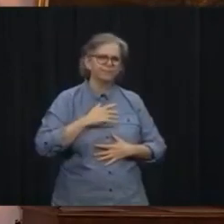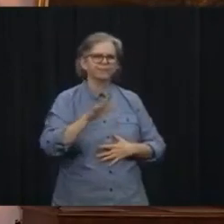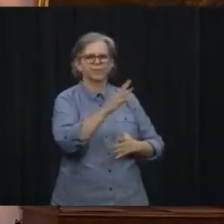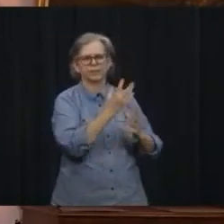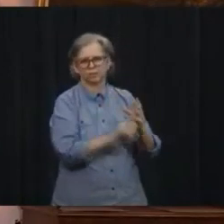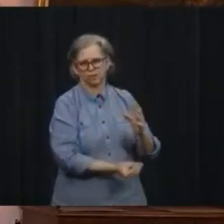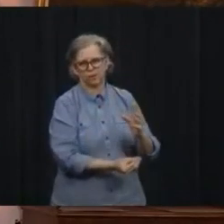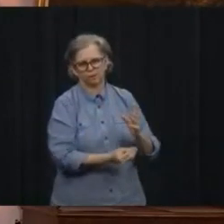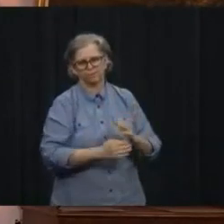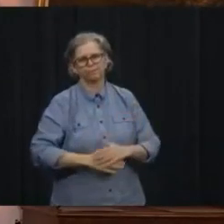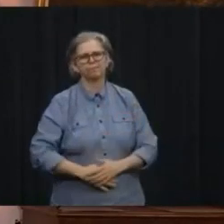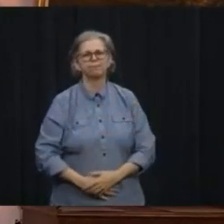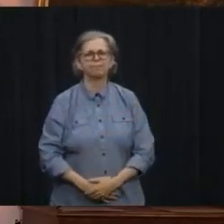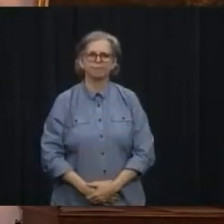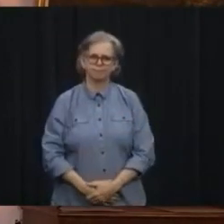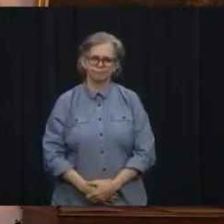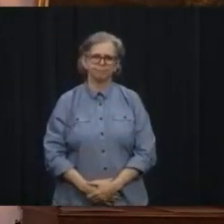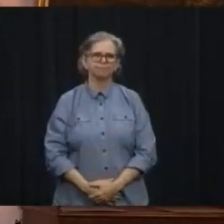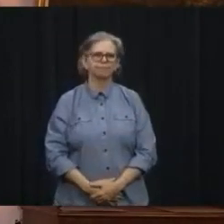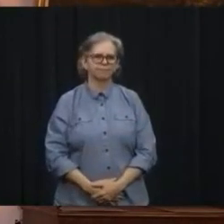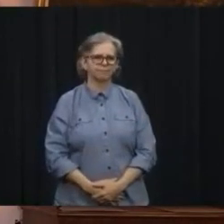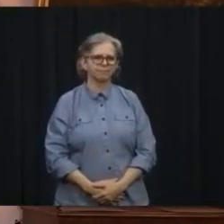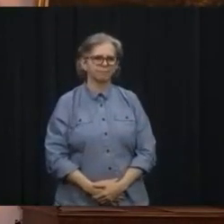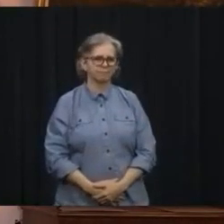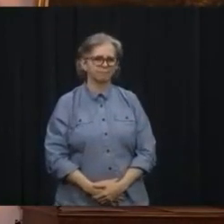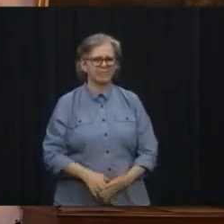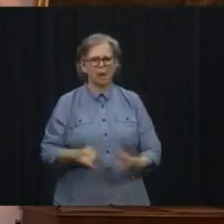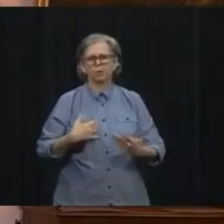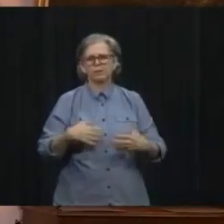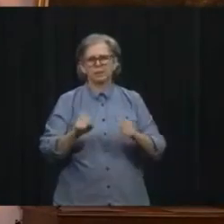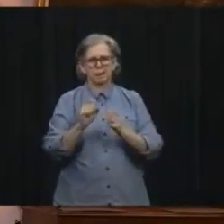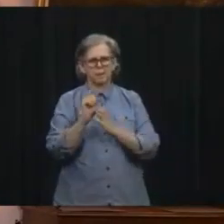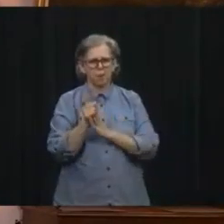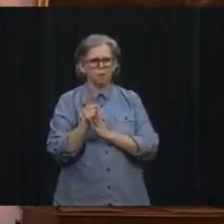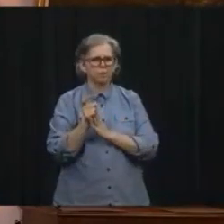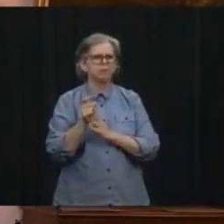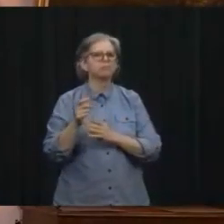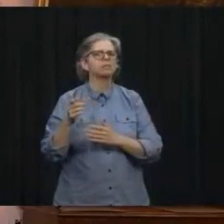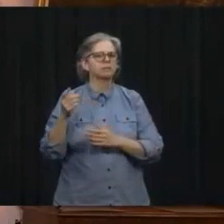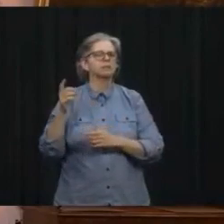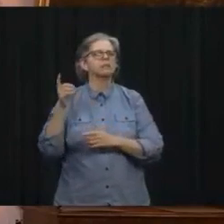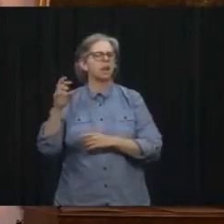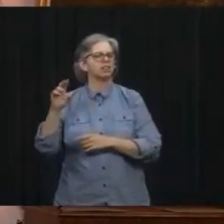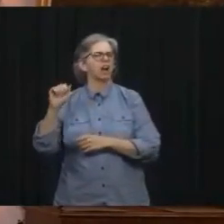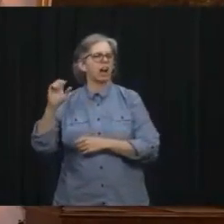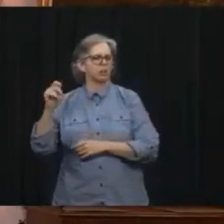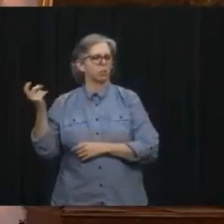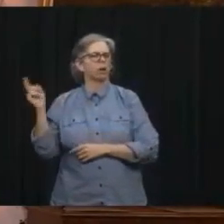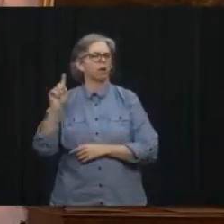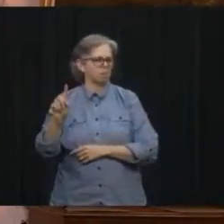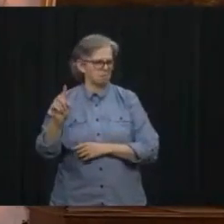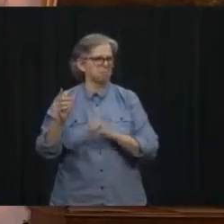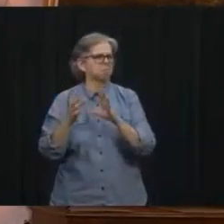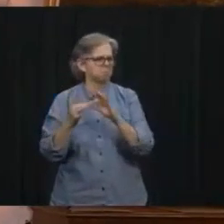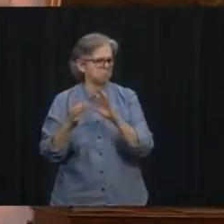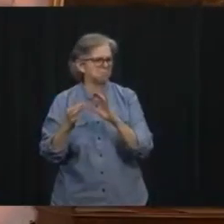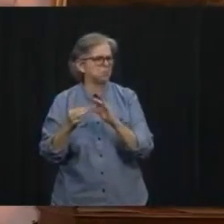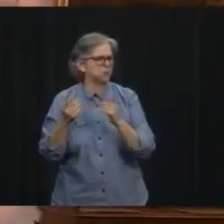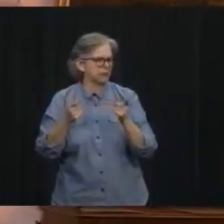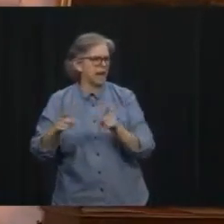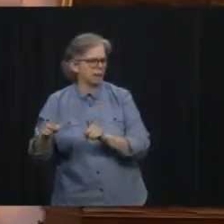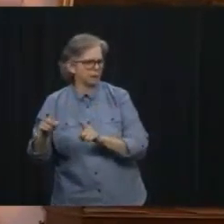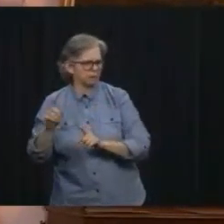In a moment, Dr. Acton will give you all an update in regard to the coronavirus.